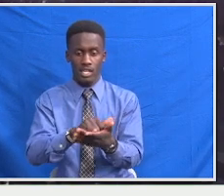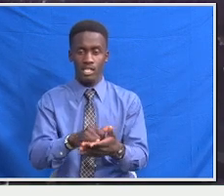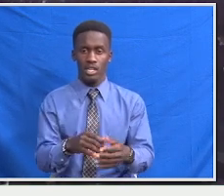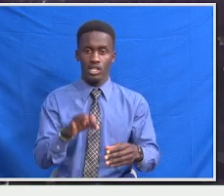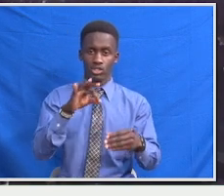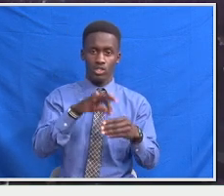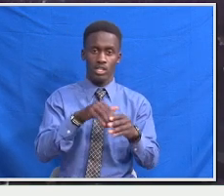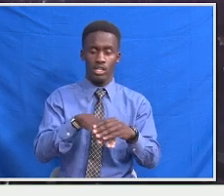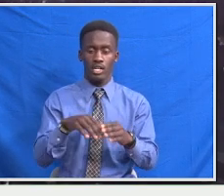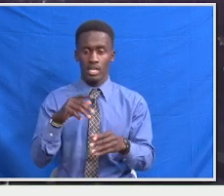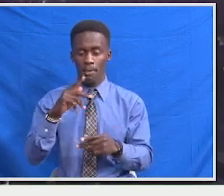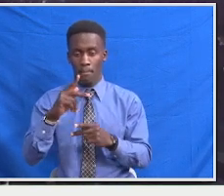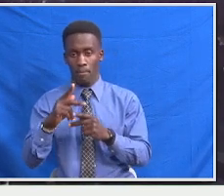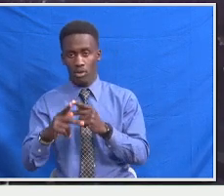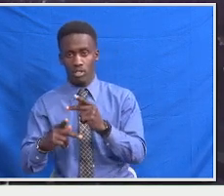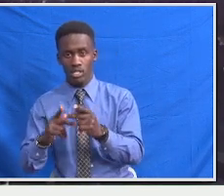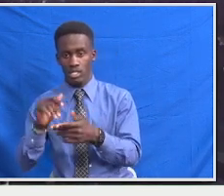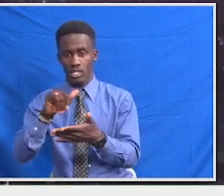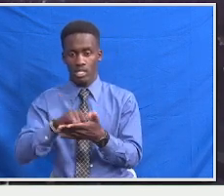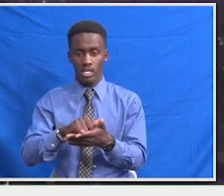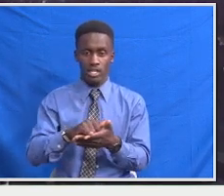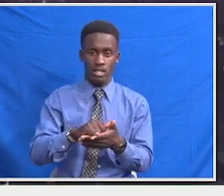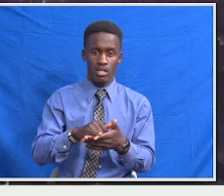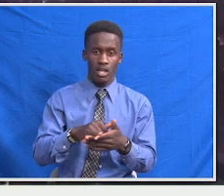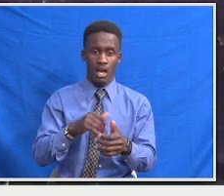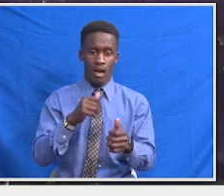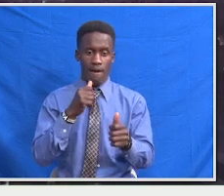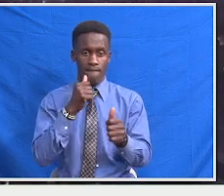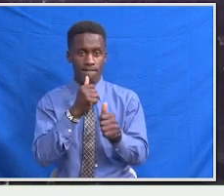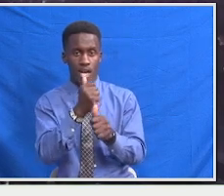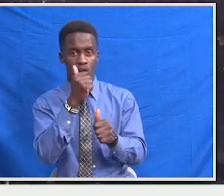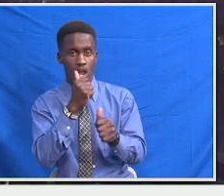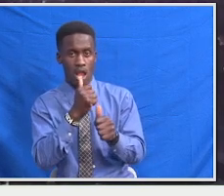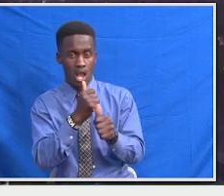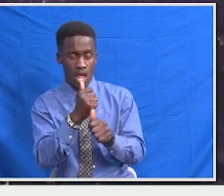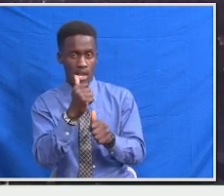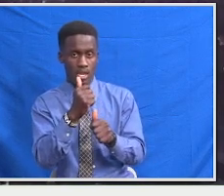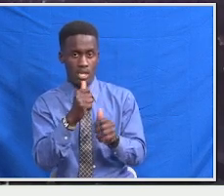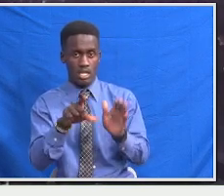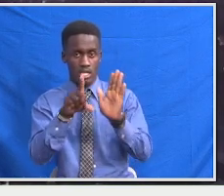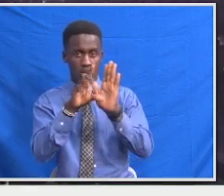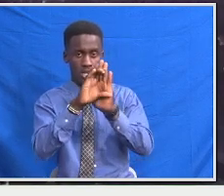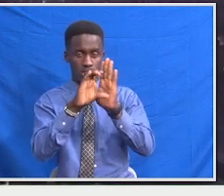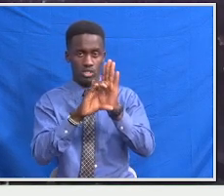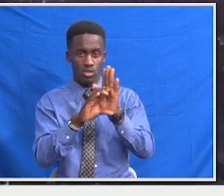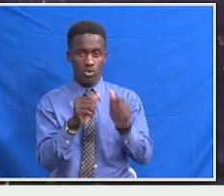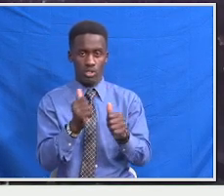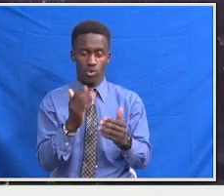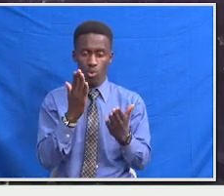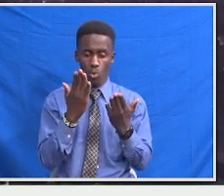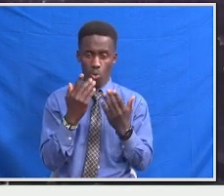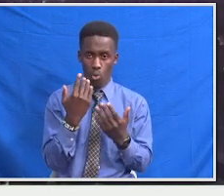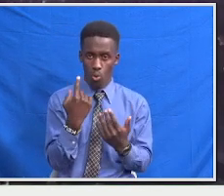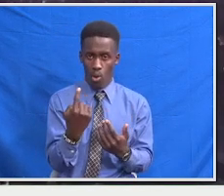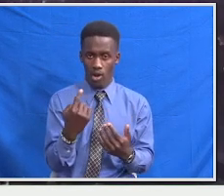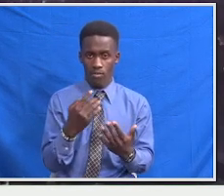system of government which was in a gross violation of the Constitution. This is one of the key things that has actually